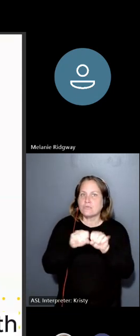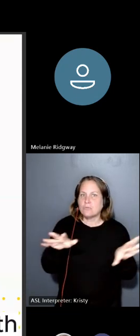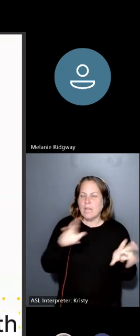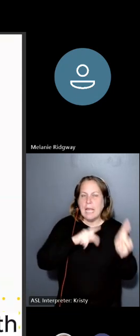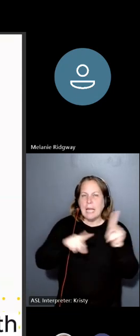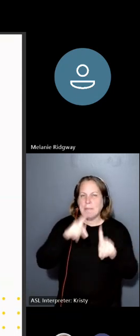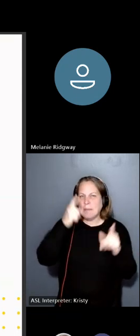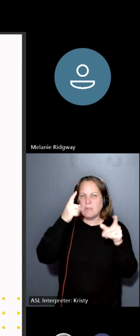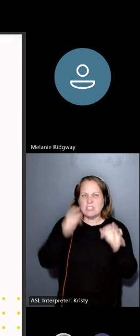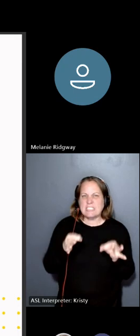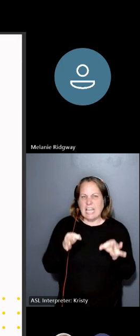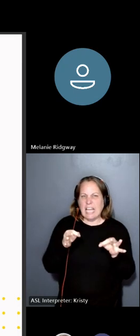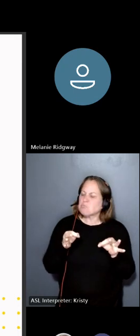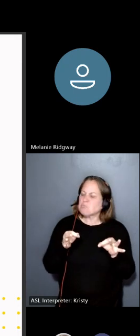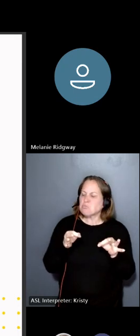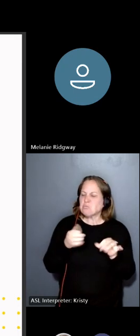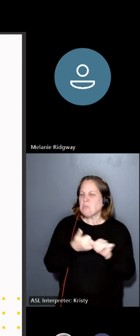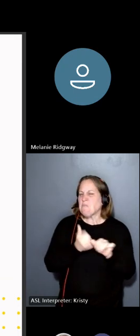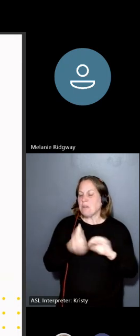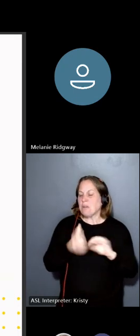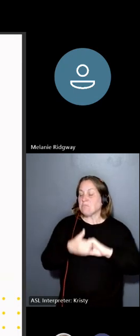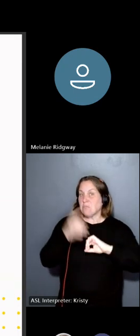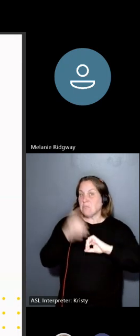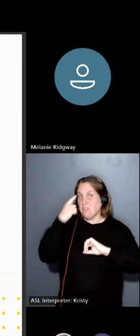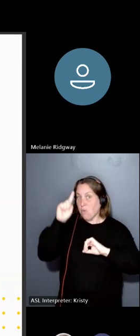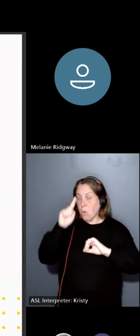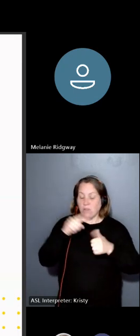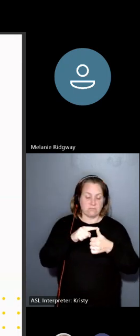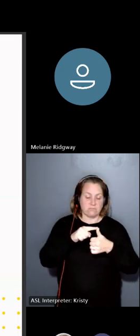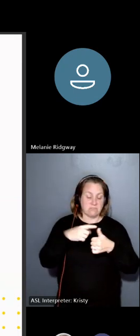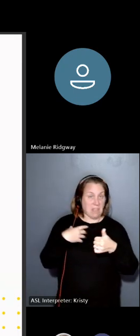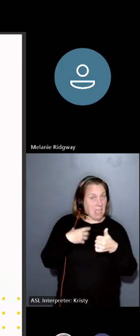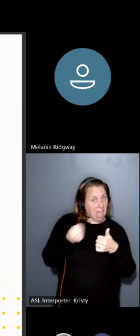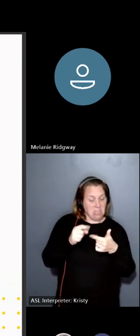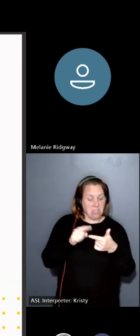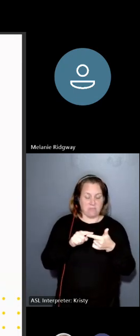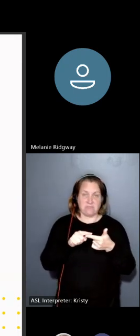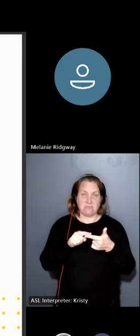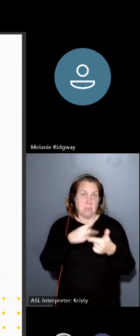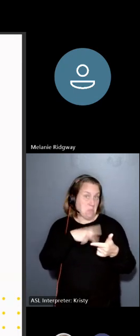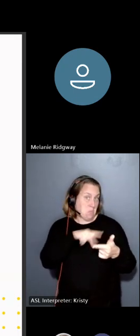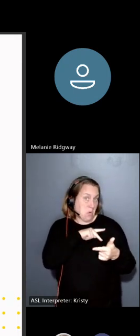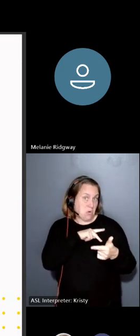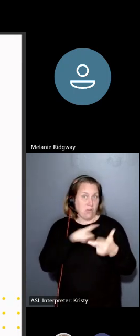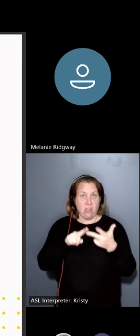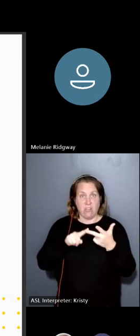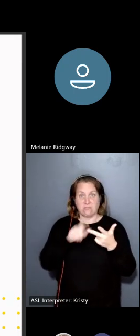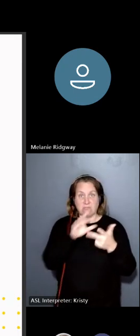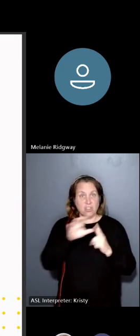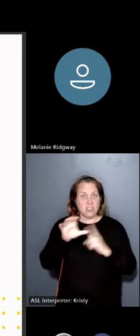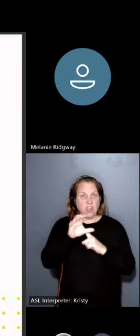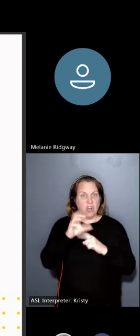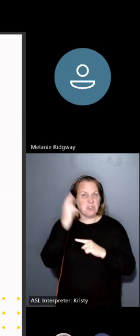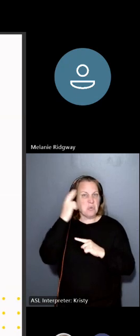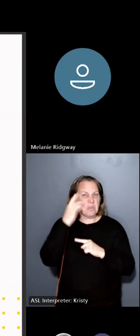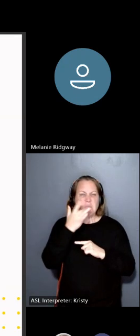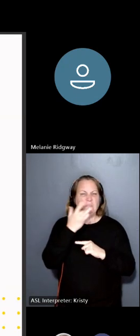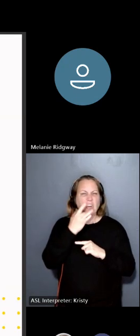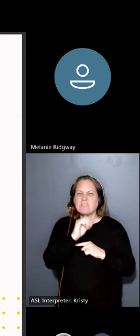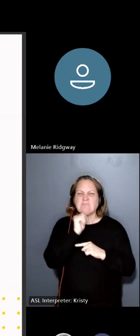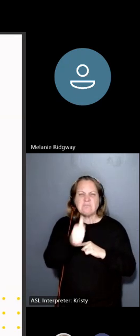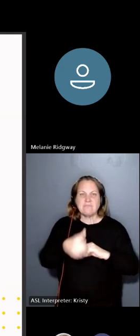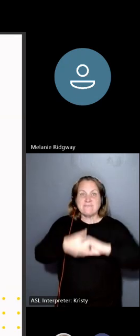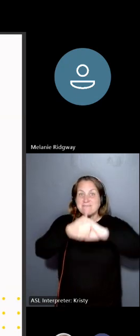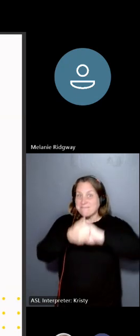for health, personal, or cultural reasons. However, good